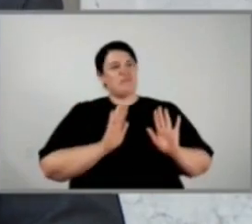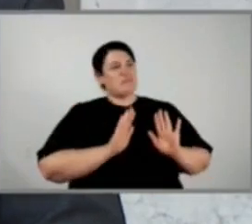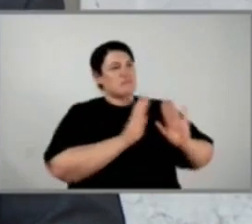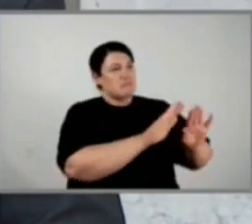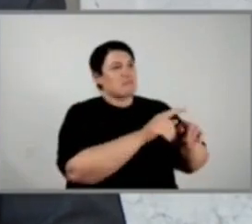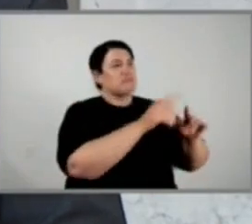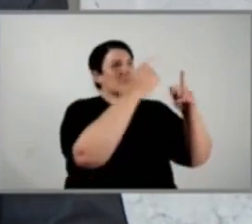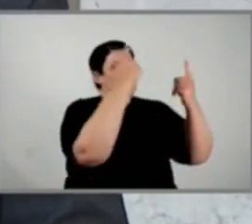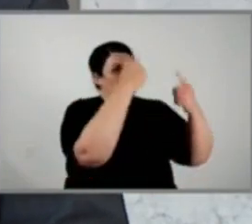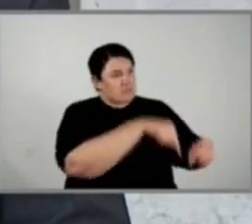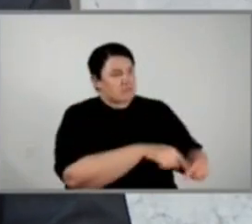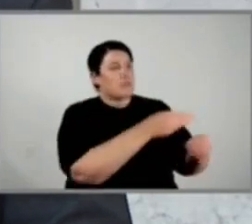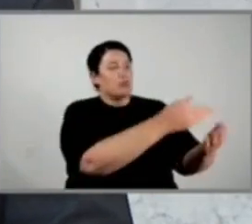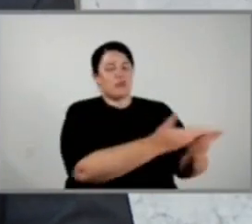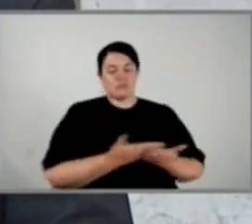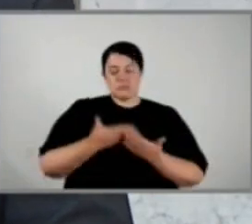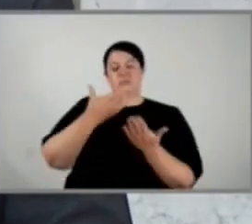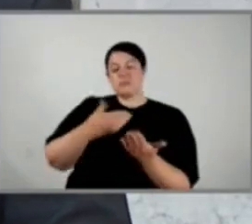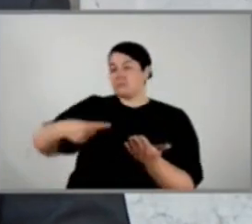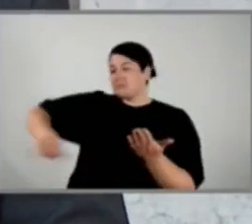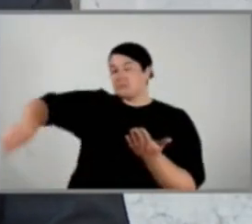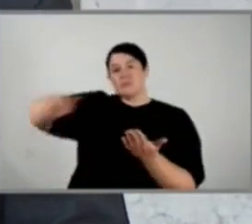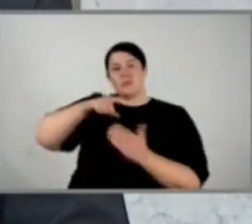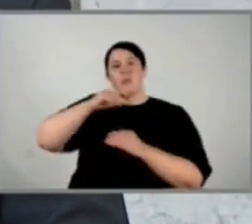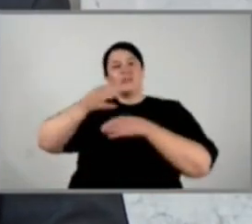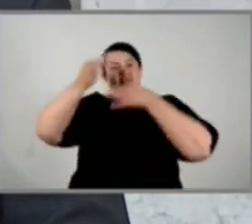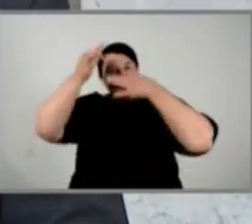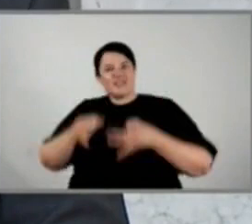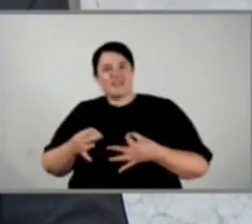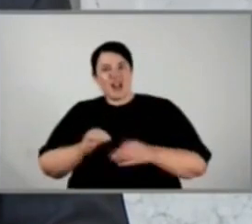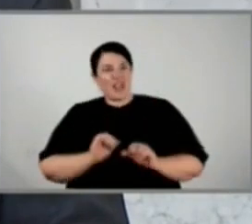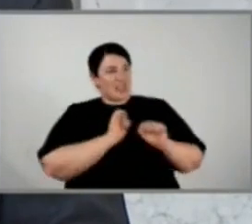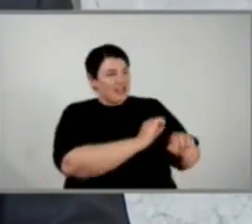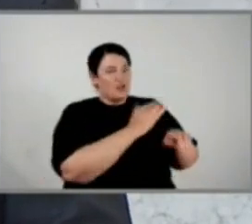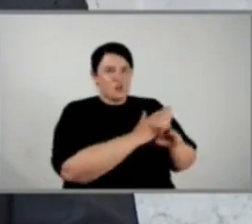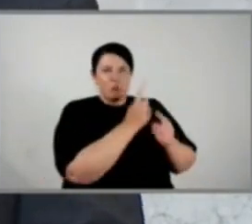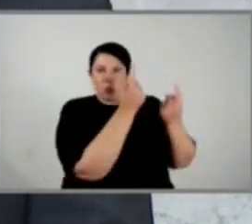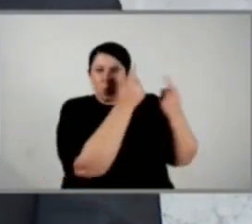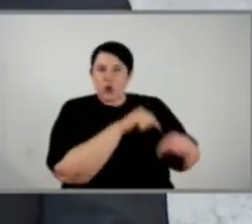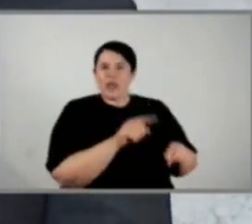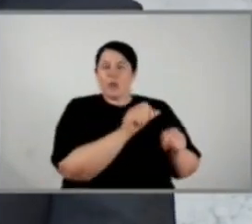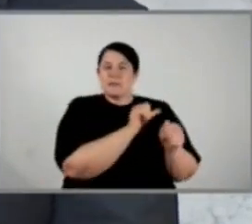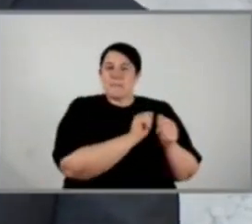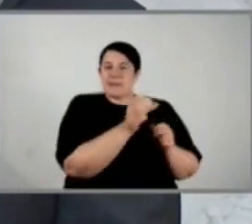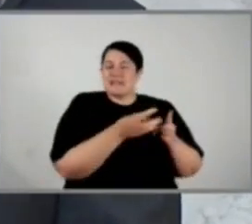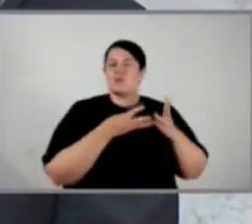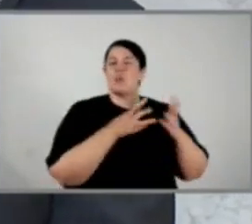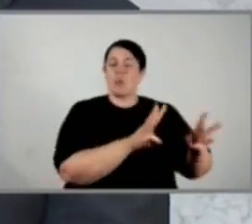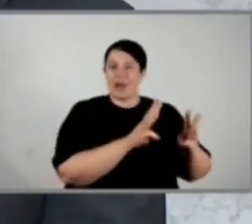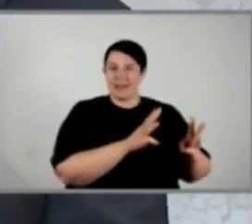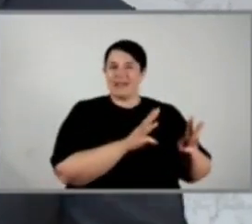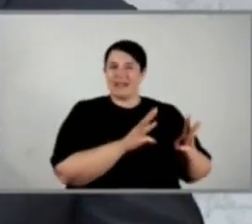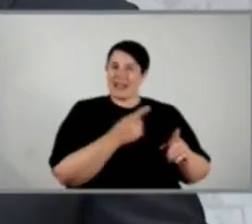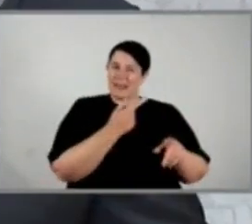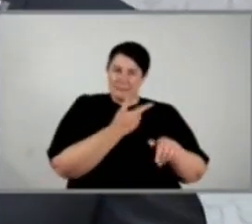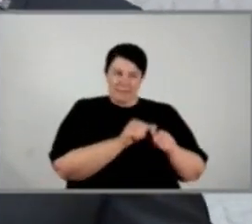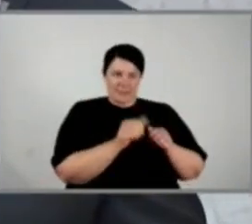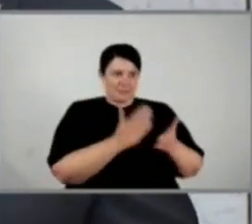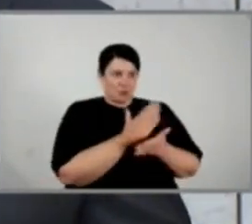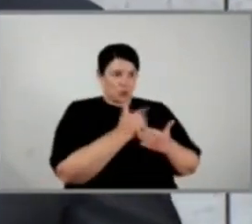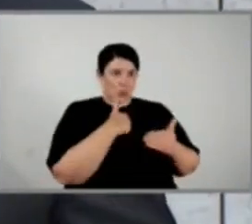press. Let them just do their job, let them do their work, let them work out what will be most effective and can best facilitate us getting